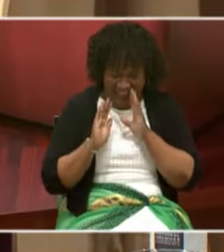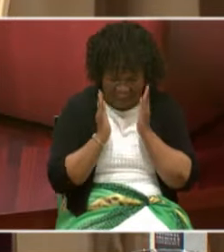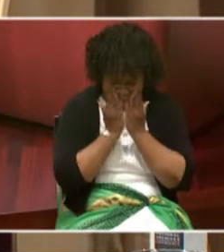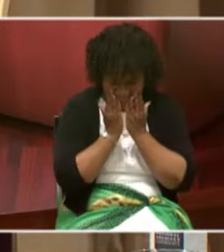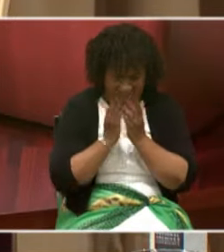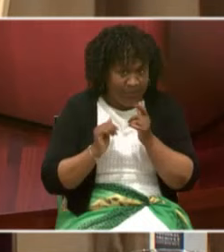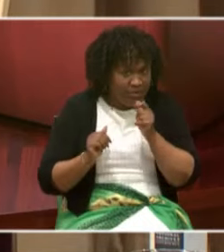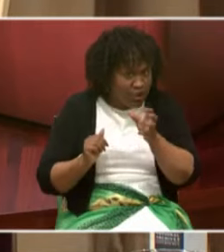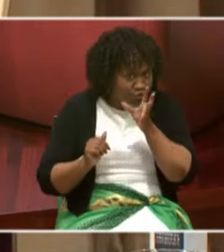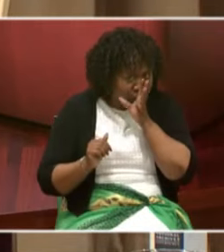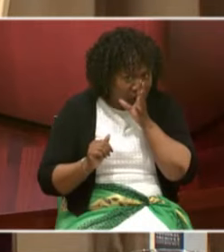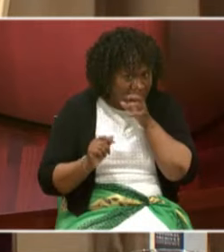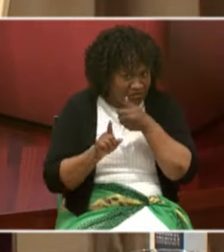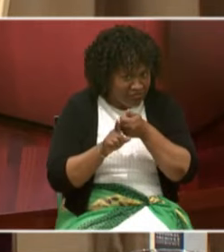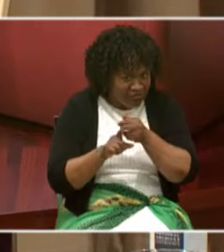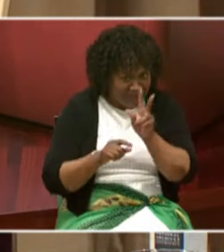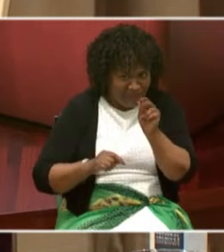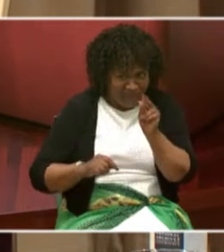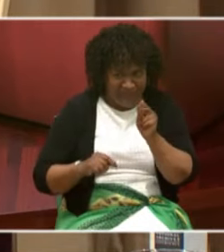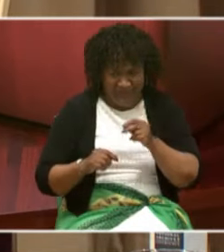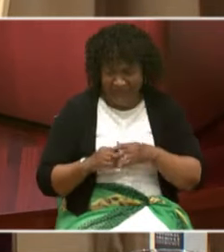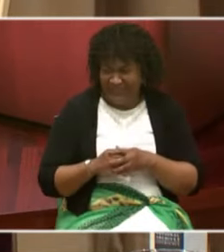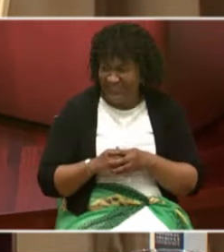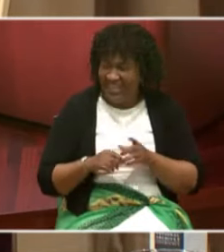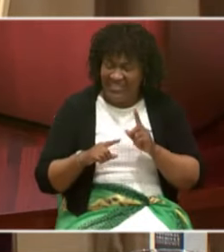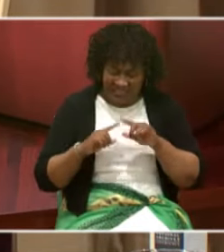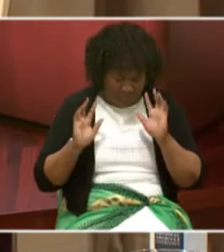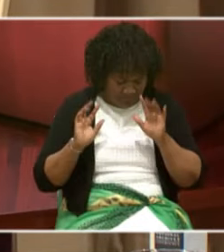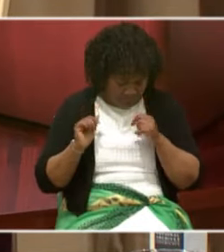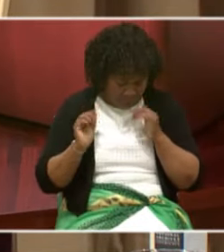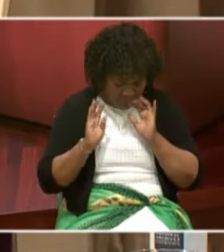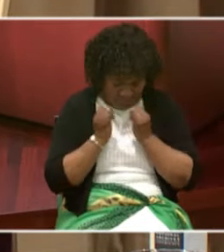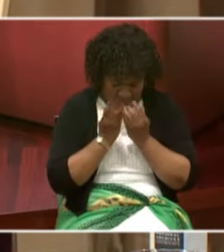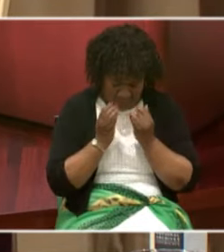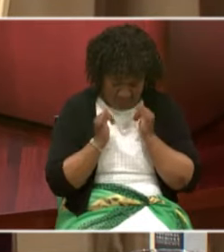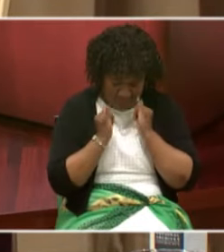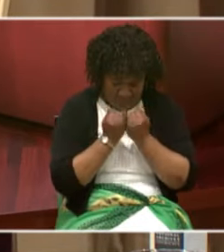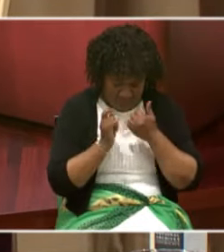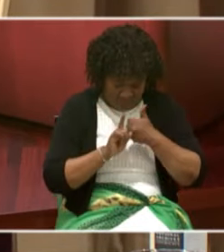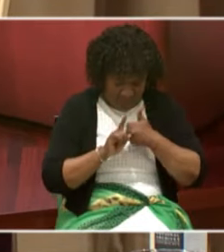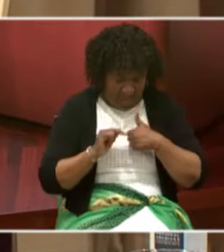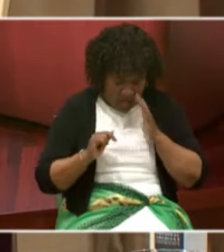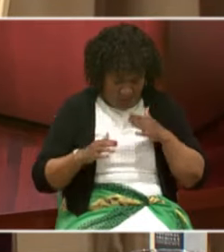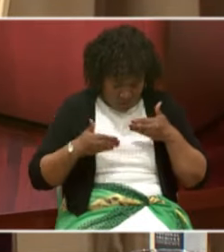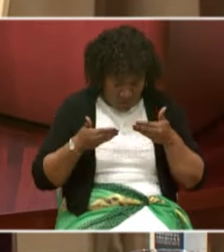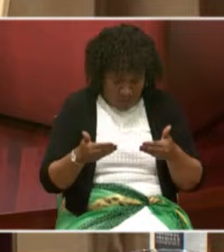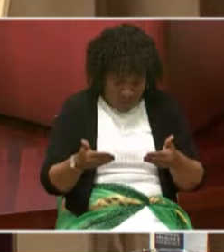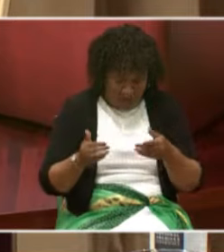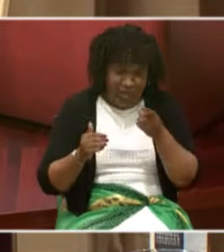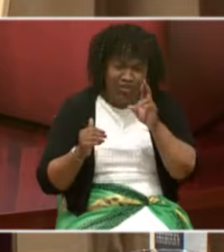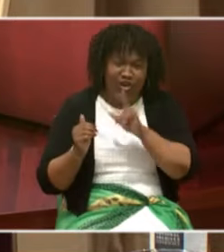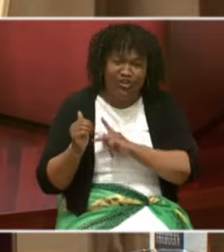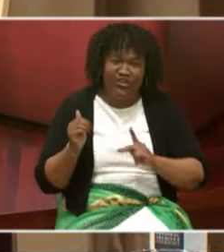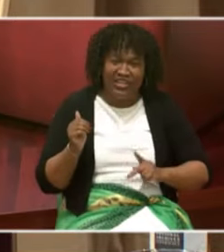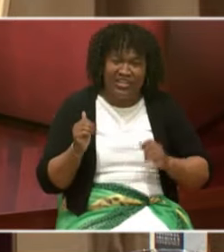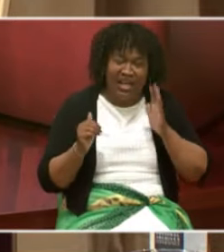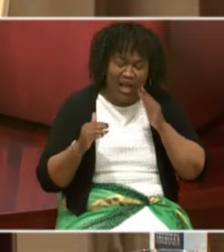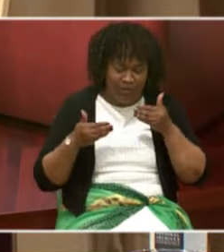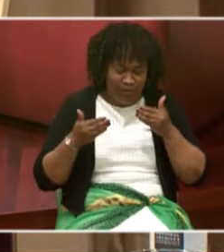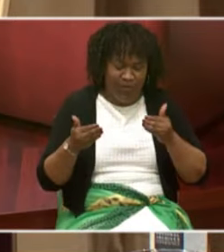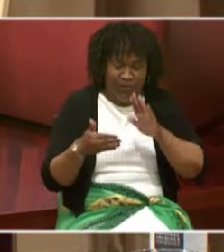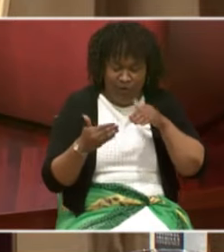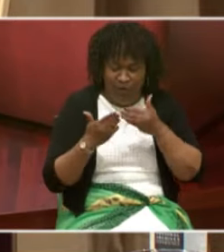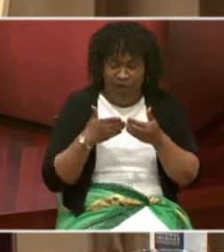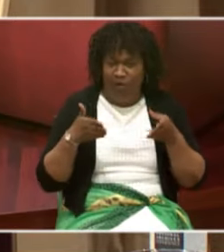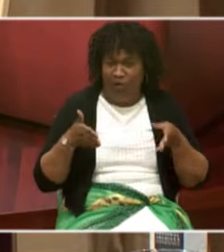they took the position, and I did also, that our struggle is not a struggle that lasts for one day, one week, one month, or one